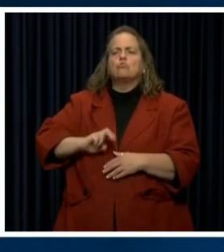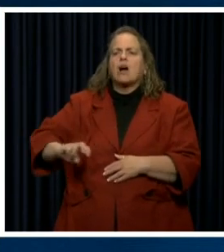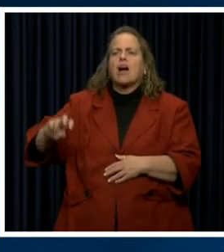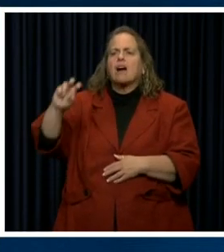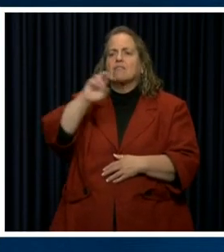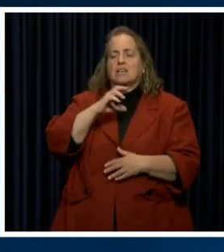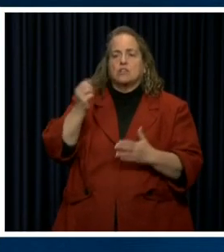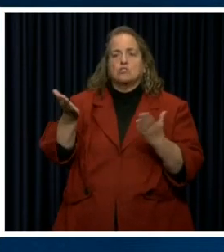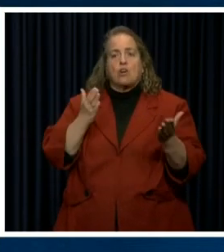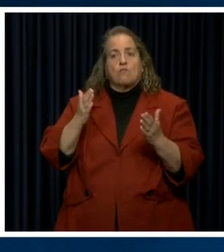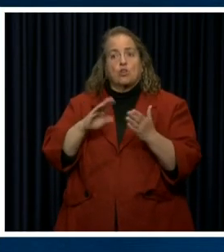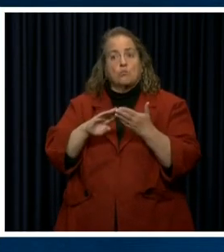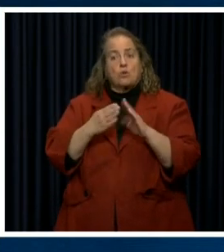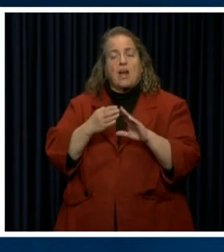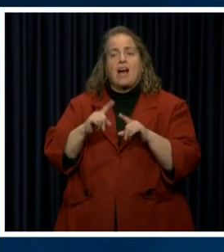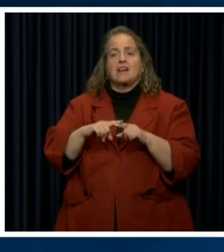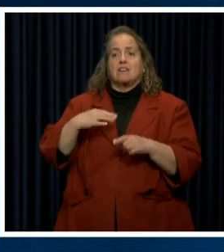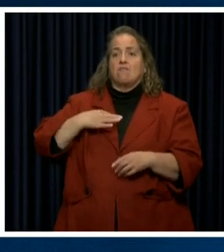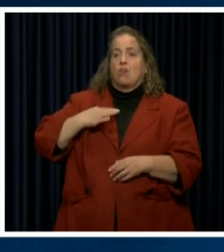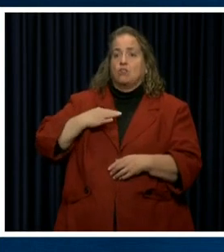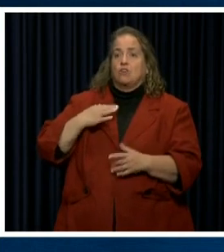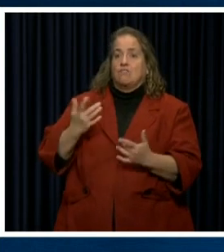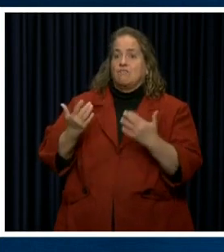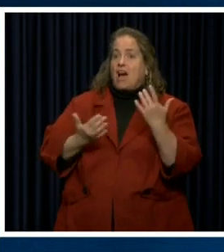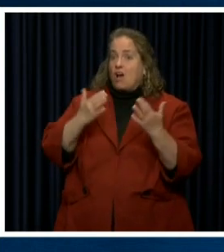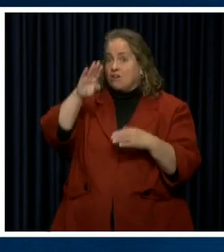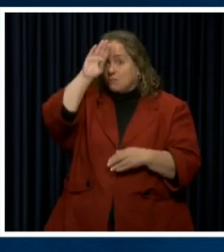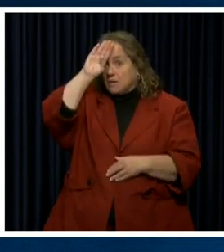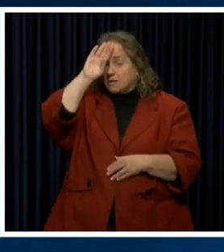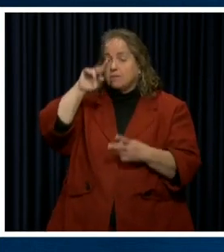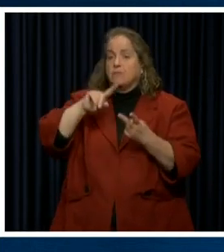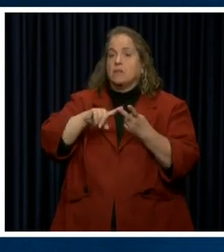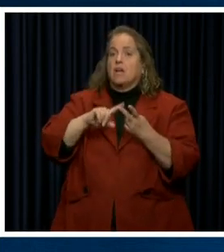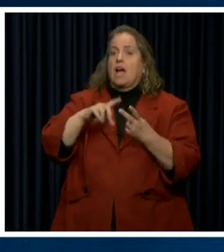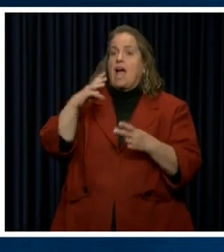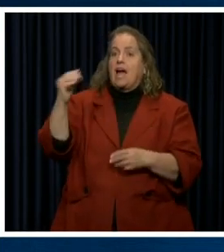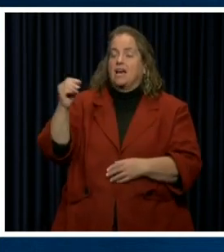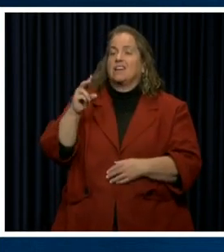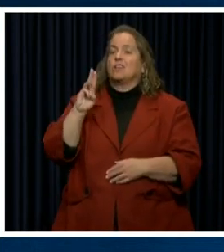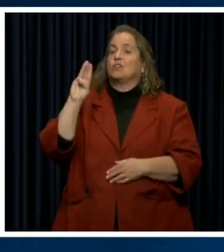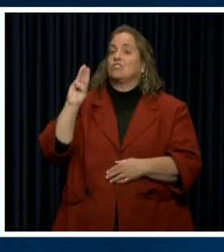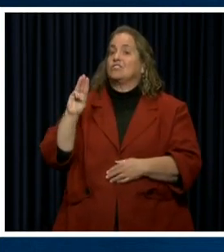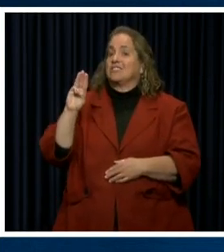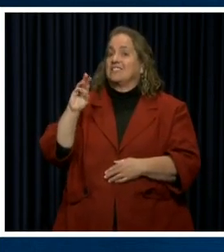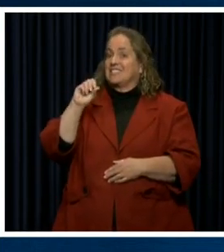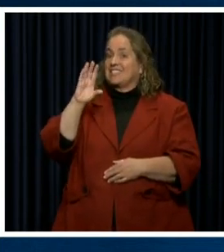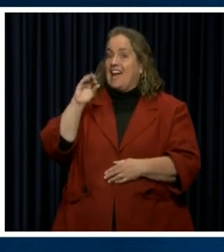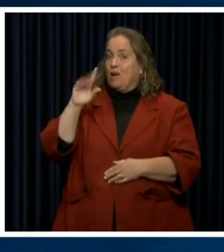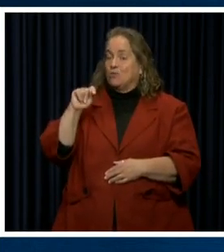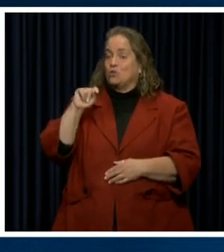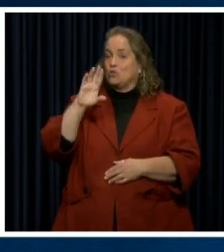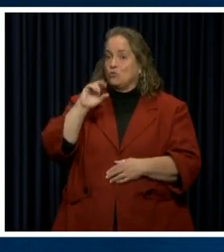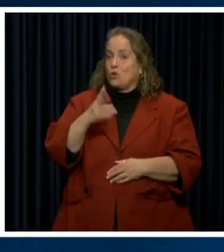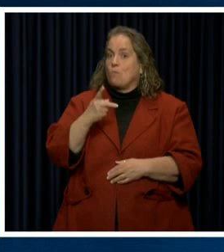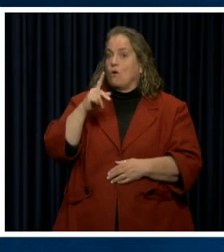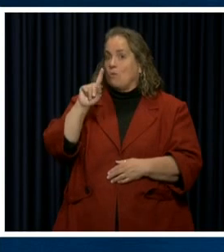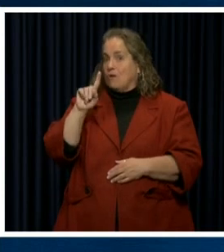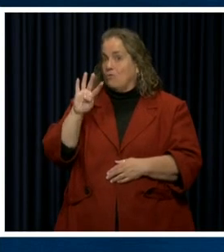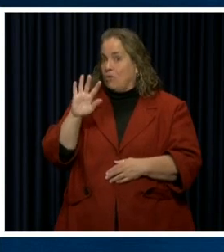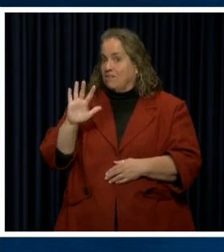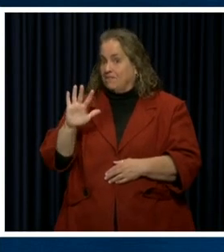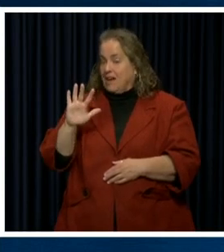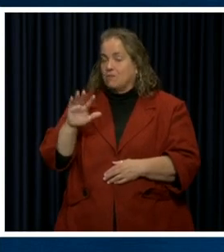as a volunteer firefighter and a Boy Scout leader to Troop 135 and was a member of Masonic Lodge